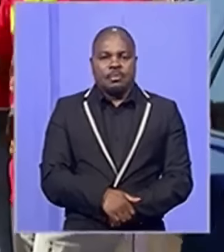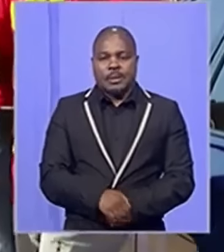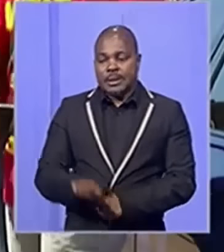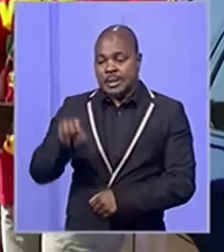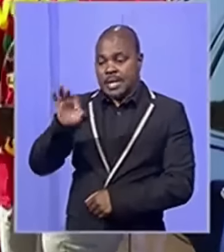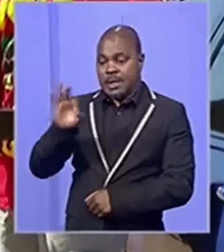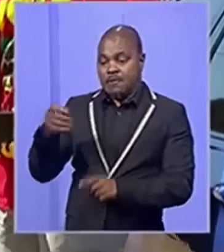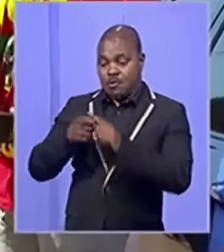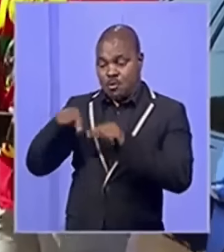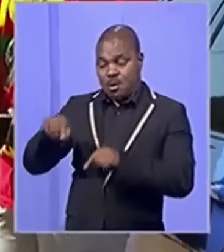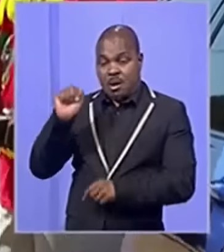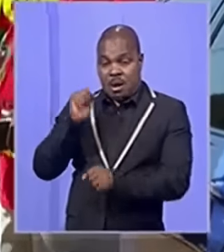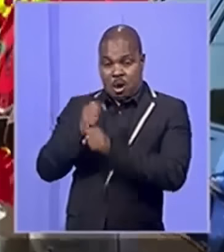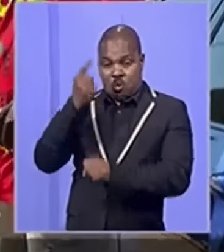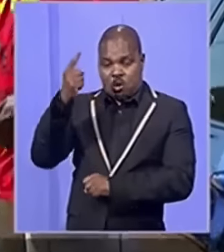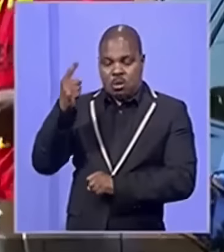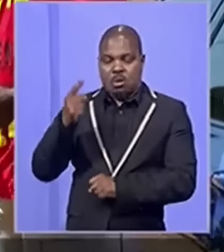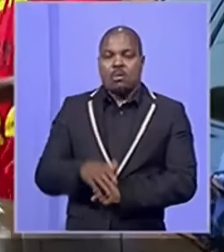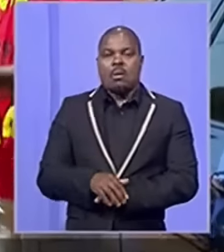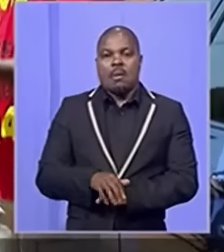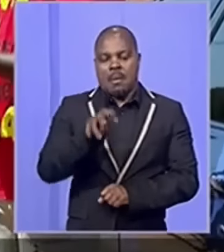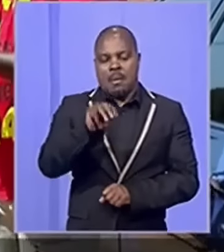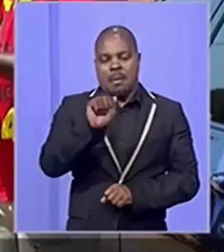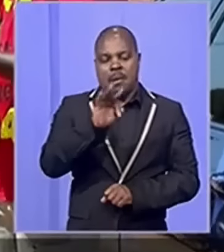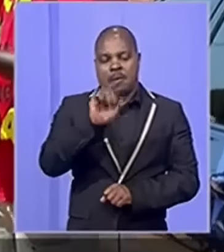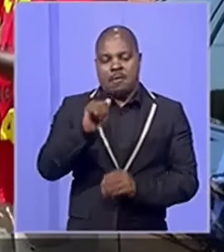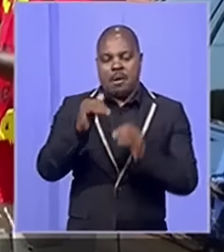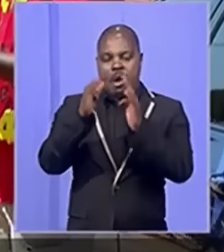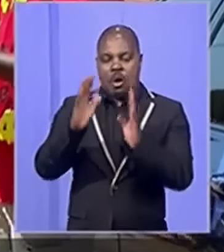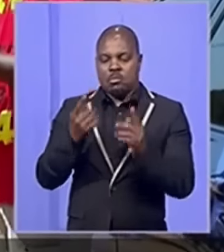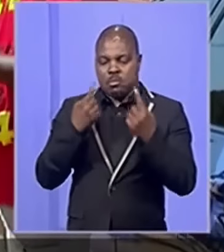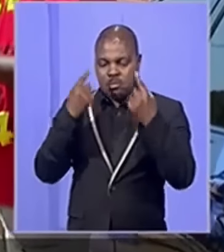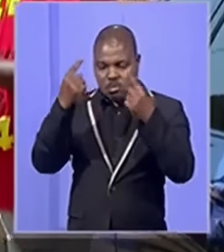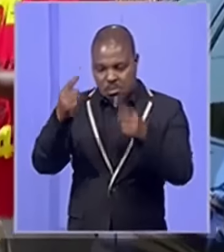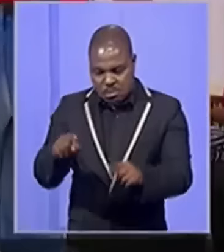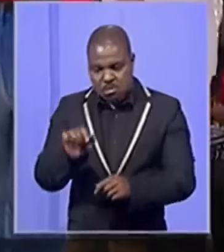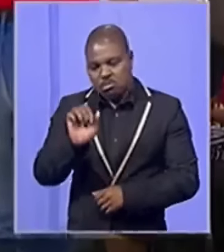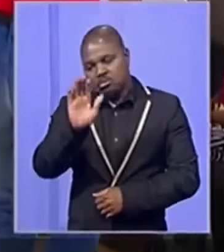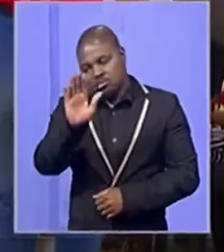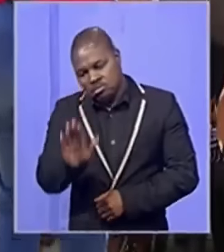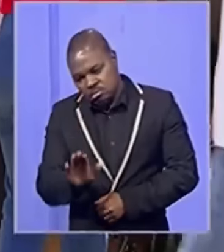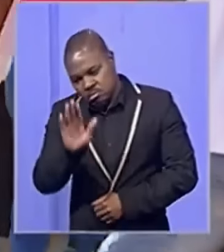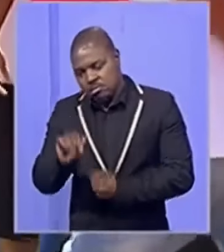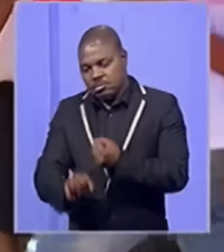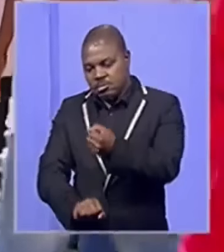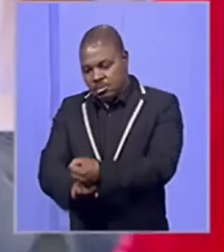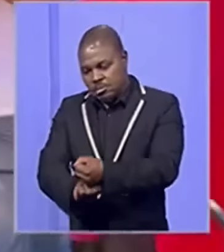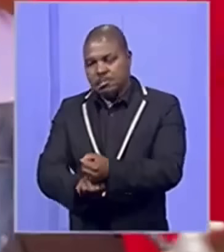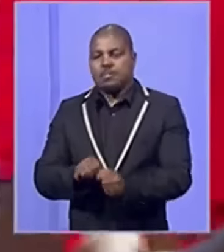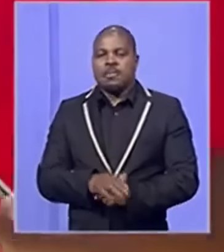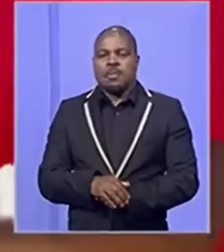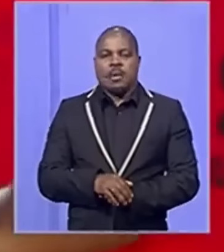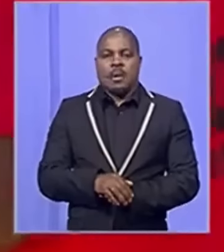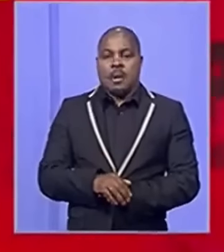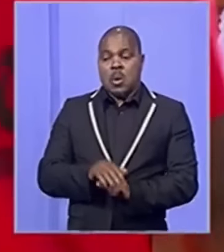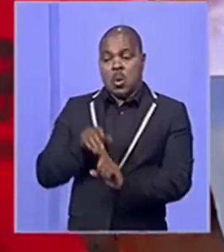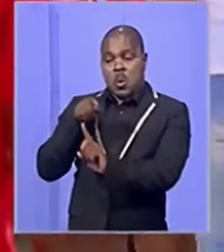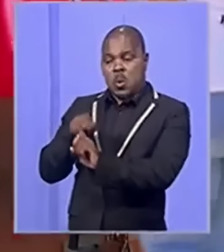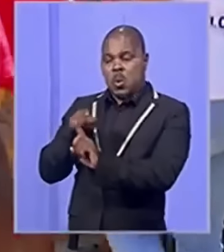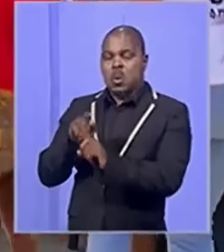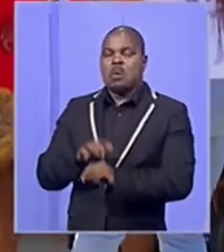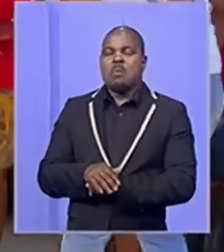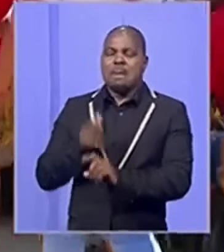EFF mono Gauteng e ne e etetse lelapa la ga Mafa kwa Soshanguve go isa matshediso le go supa ke monokeng. Mafa o thuntshitswe